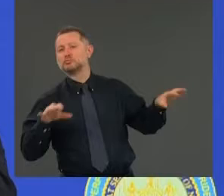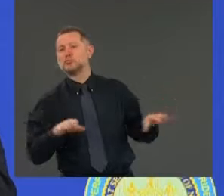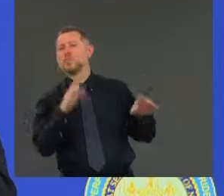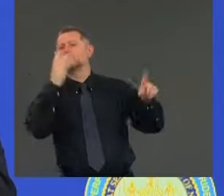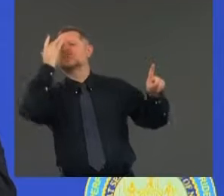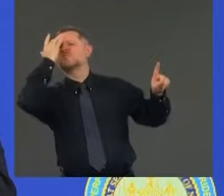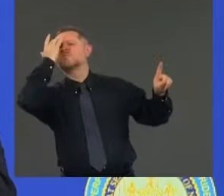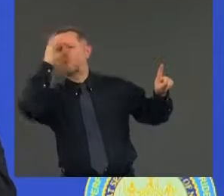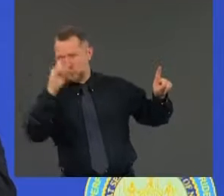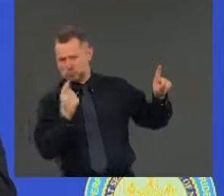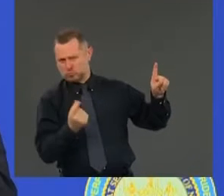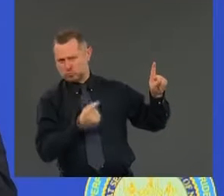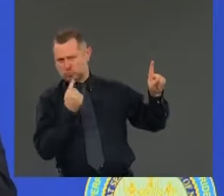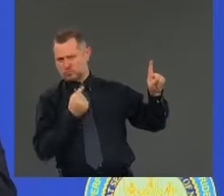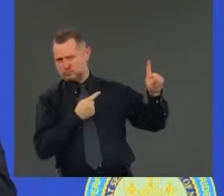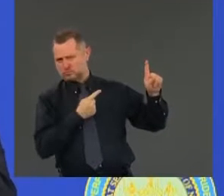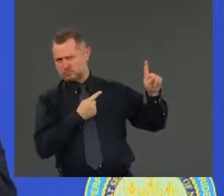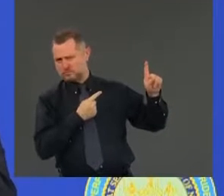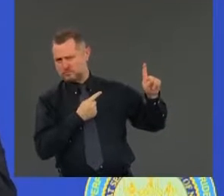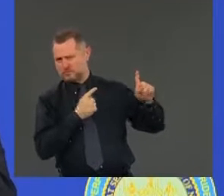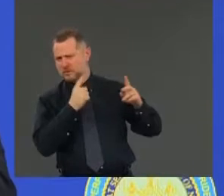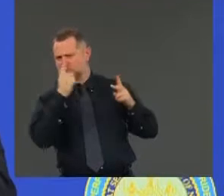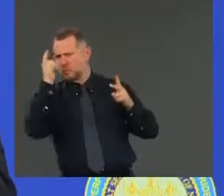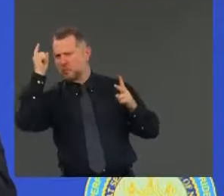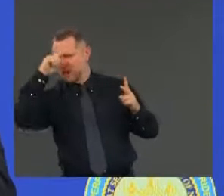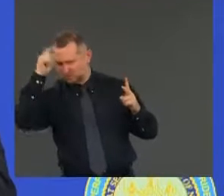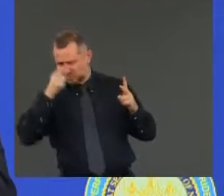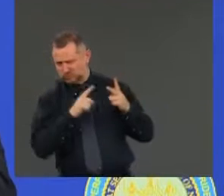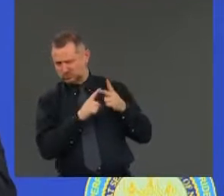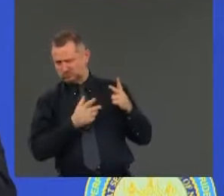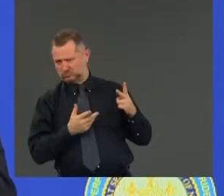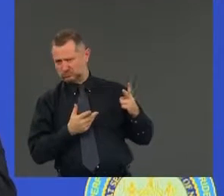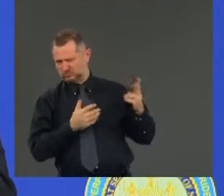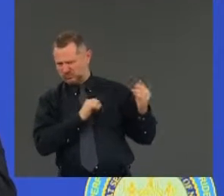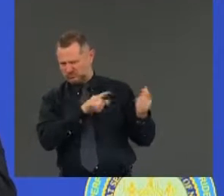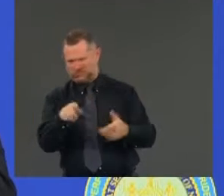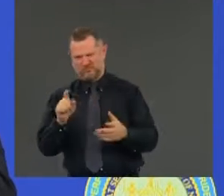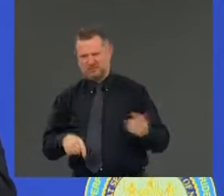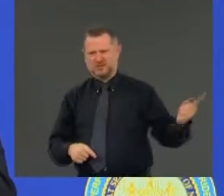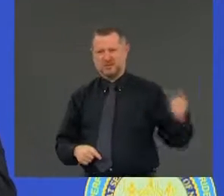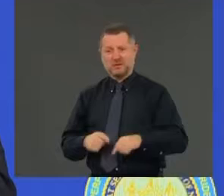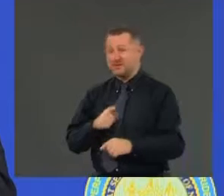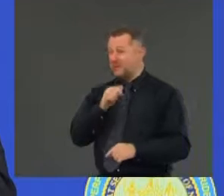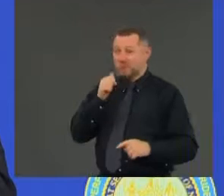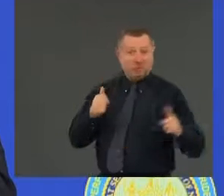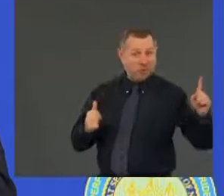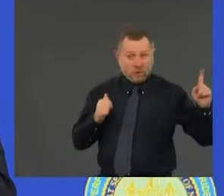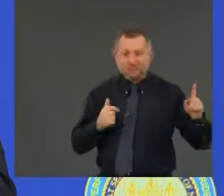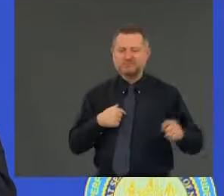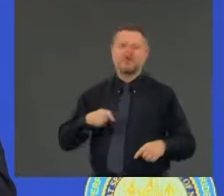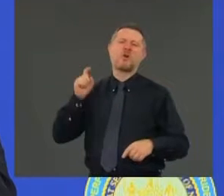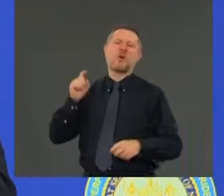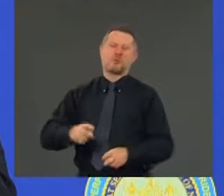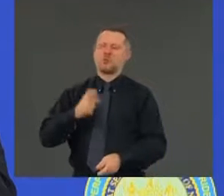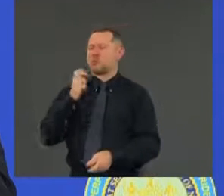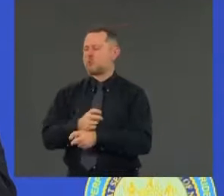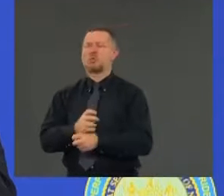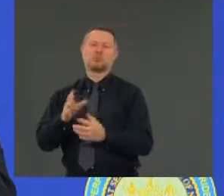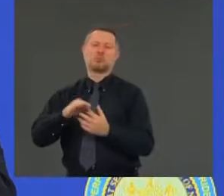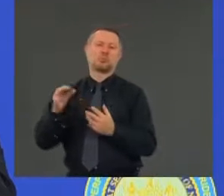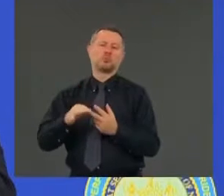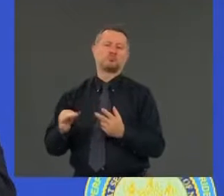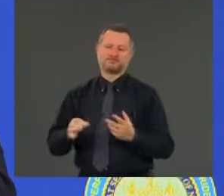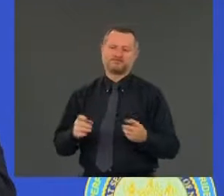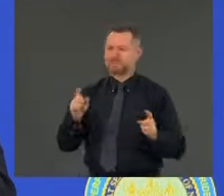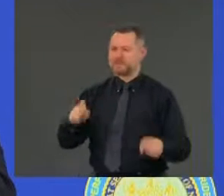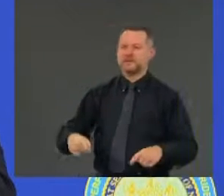prudent for everyone. If that does not happen, we're going to have to make hard choices, but they're going to have to be fiscally responsible. And